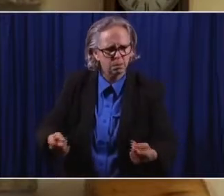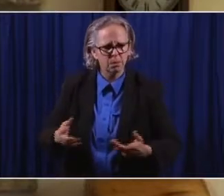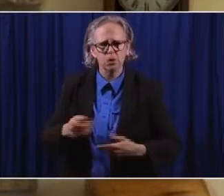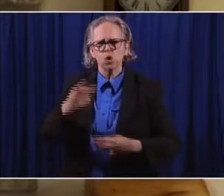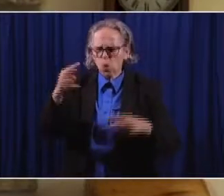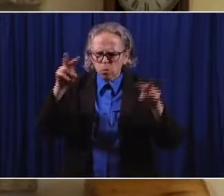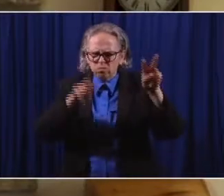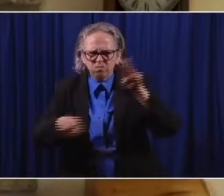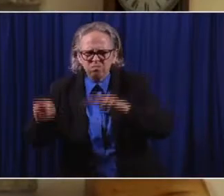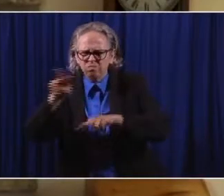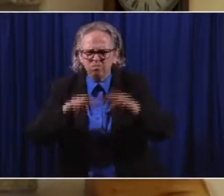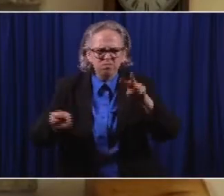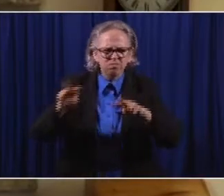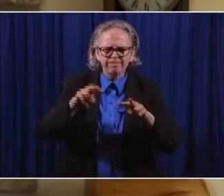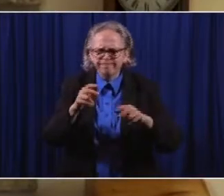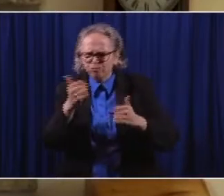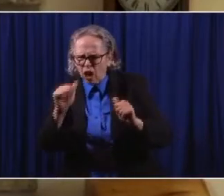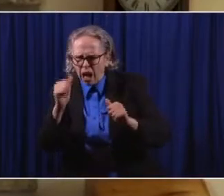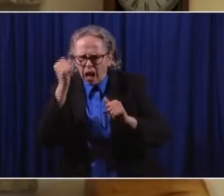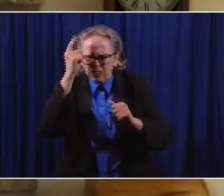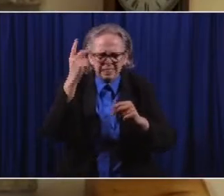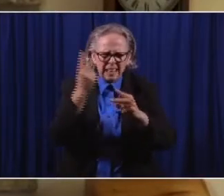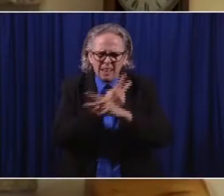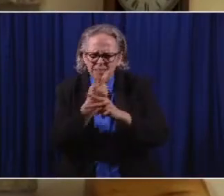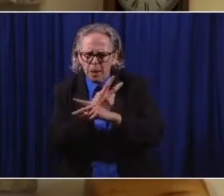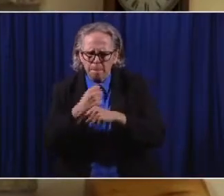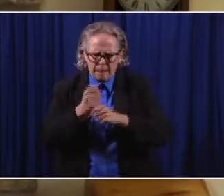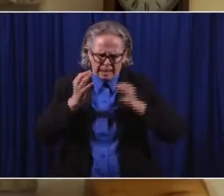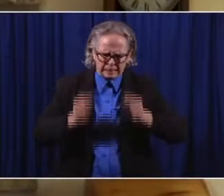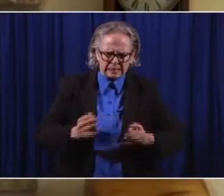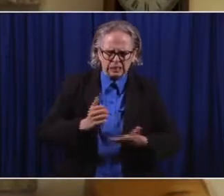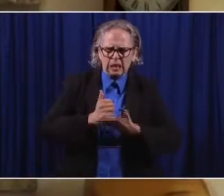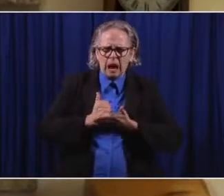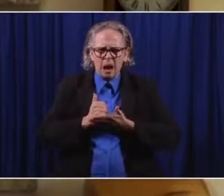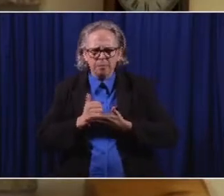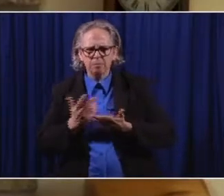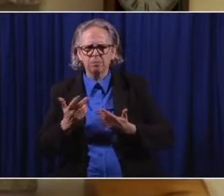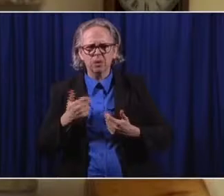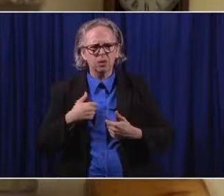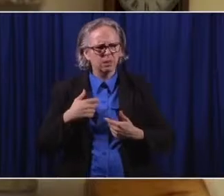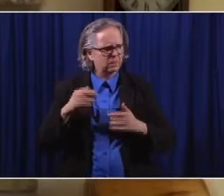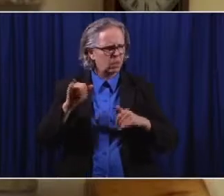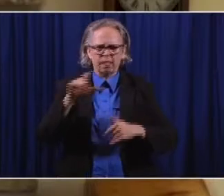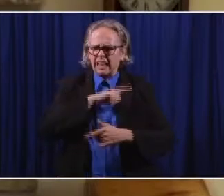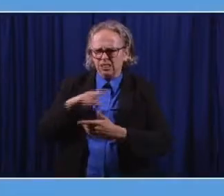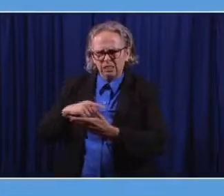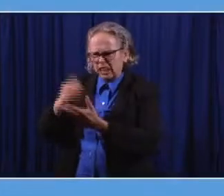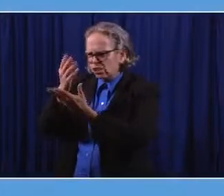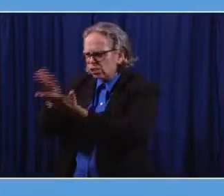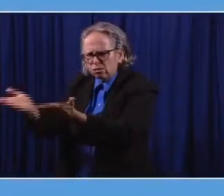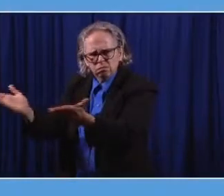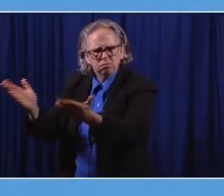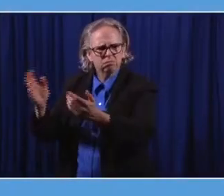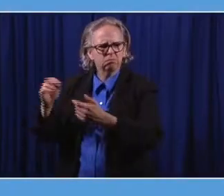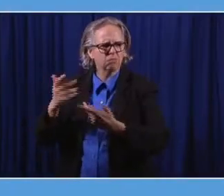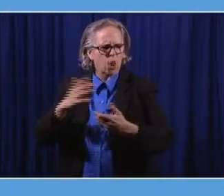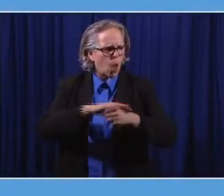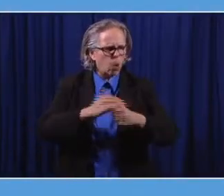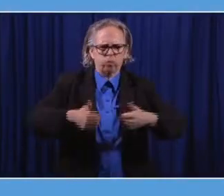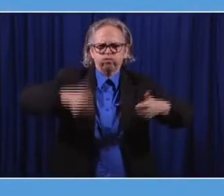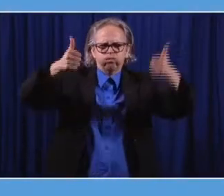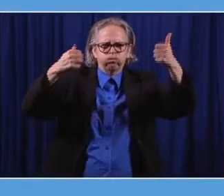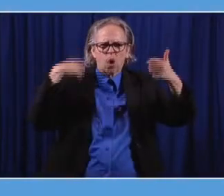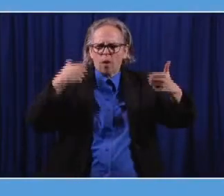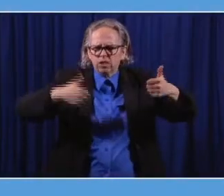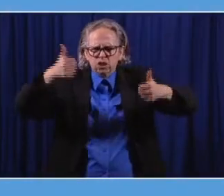Department of Health or local health departments or the legislature, governor's office, can make decisions. Let me talk about